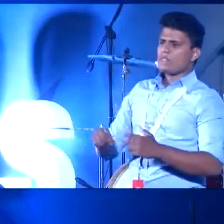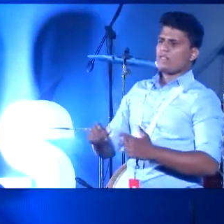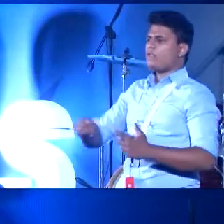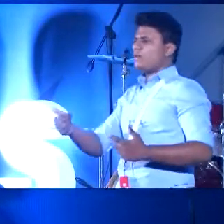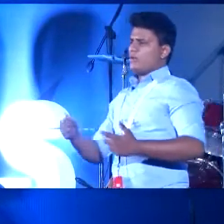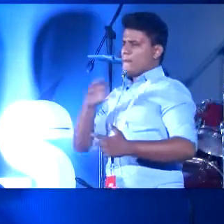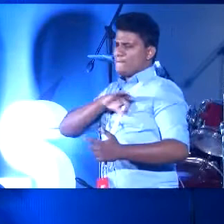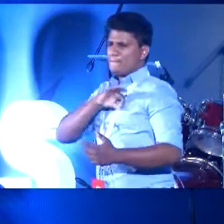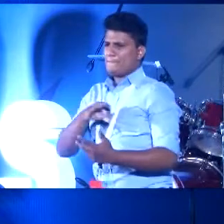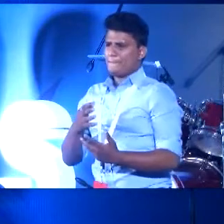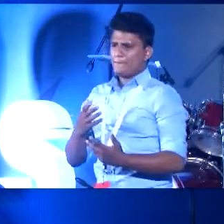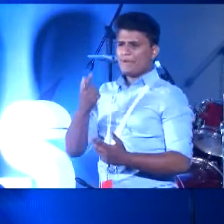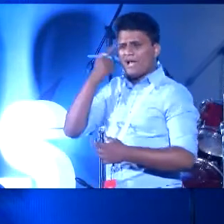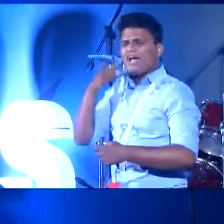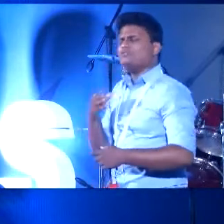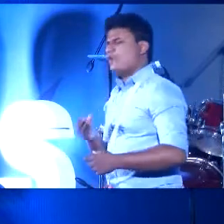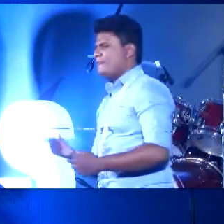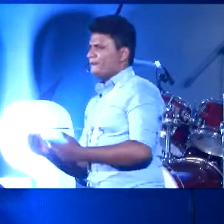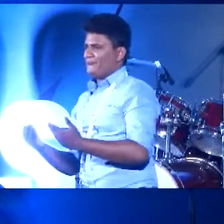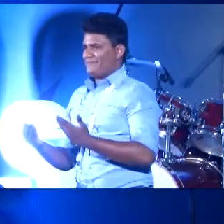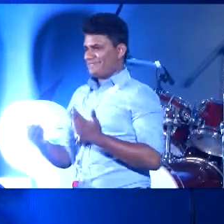rebirth of compassion.